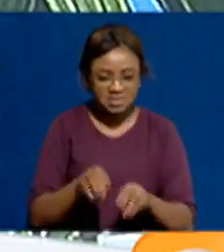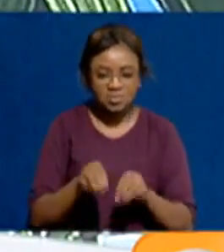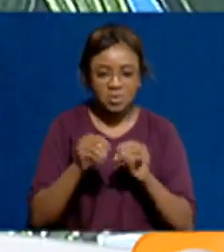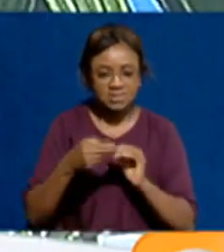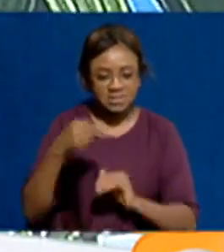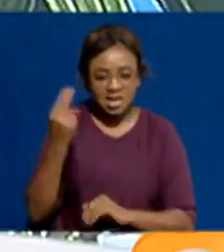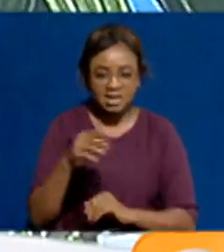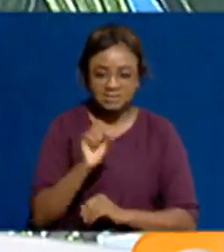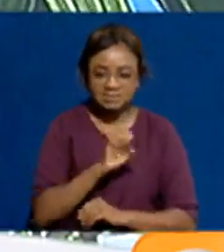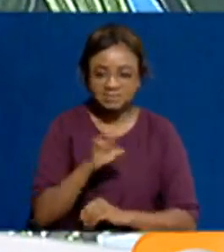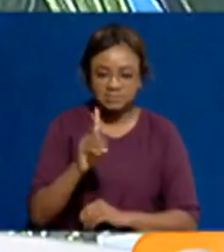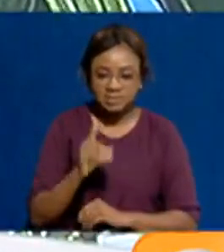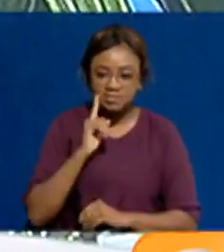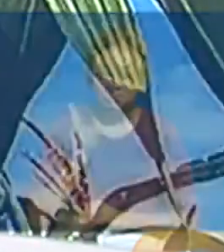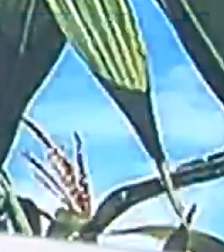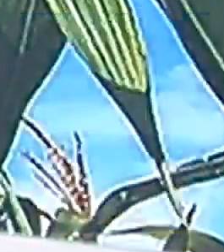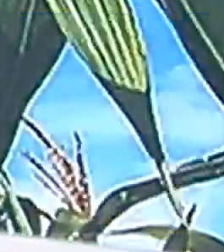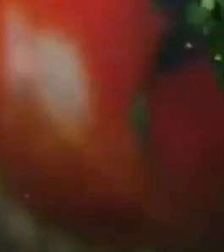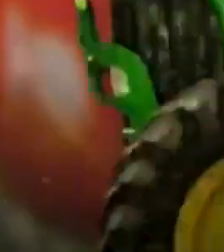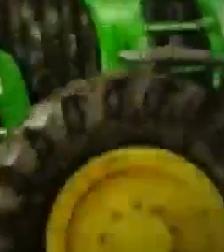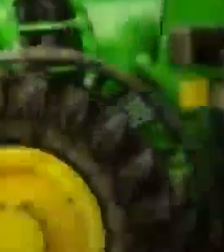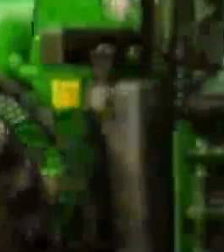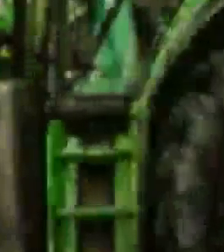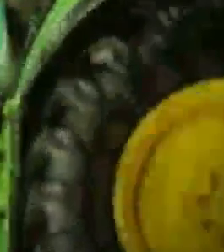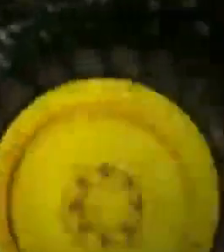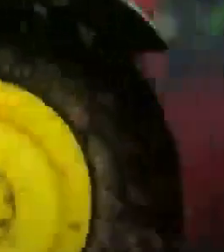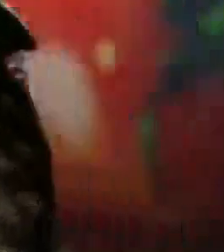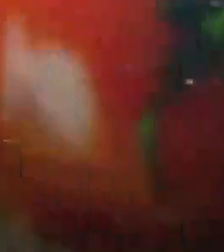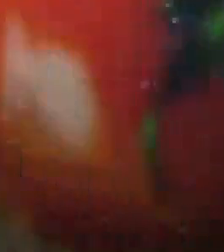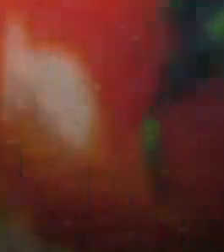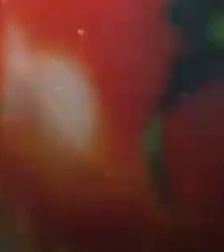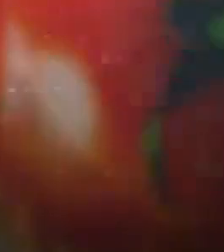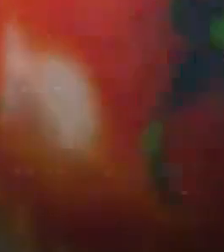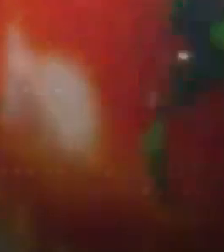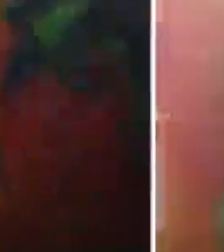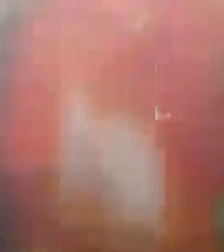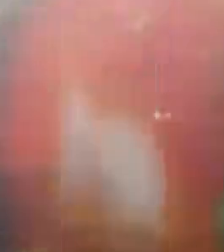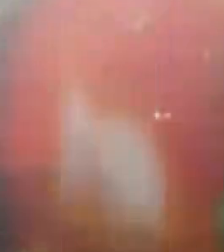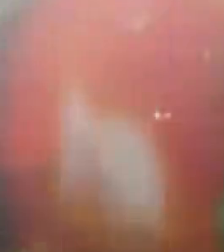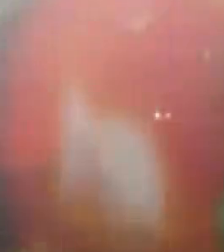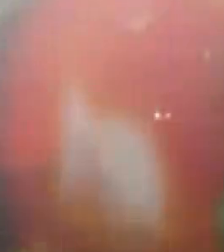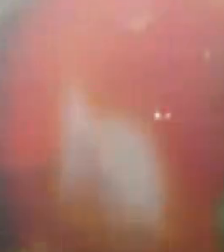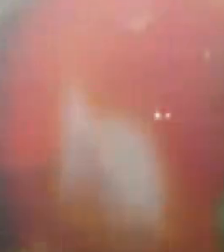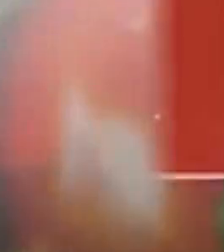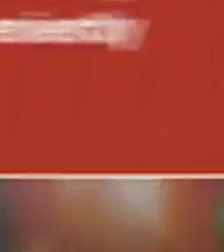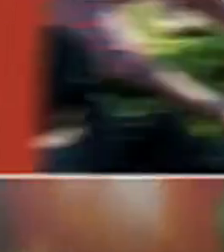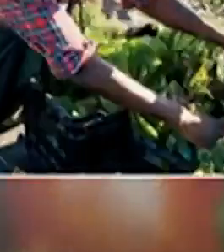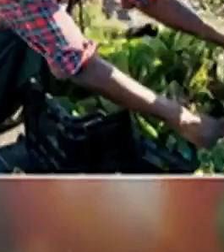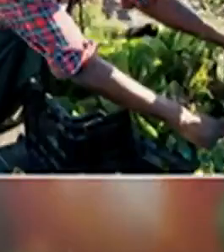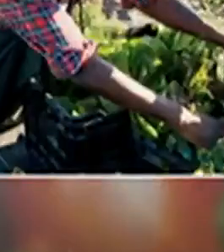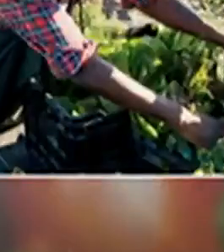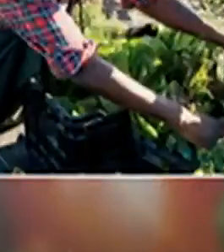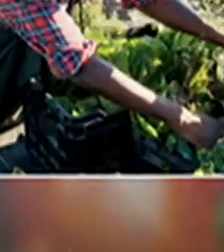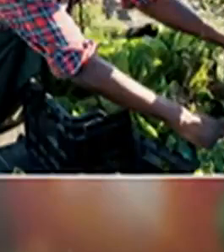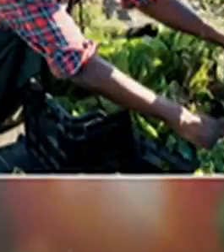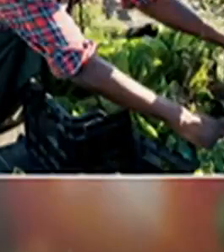Otieno tells us more on this week's Smart Farm. Smart Farm, brought to you by Equity. Looking